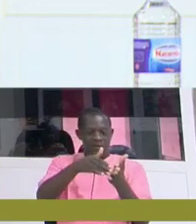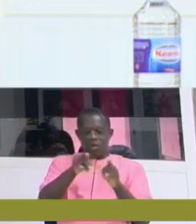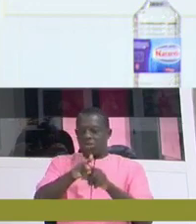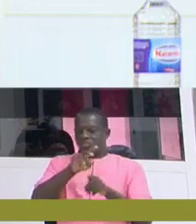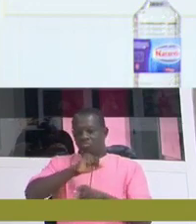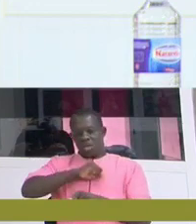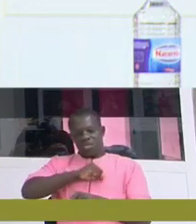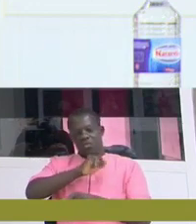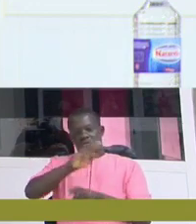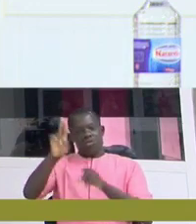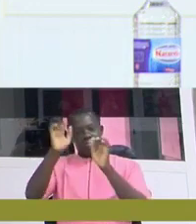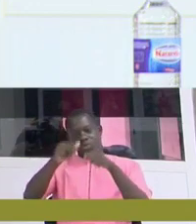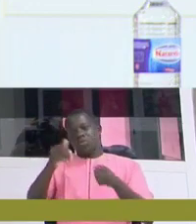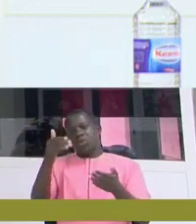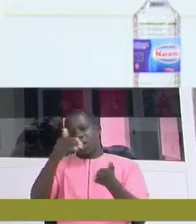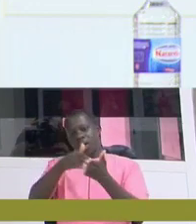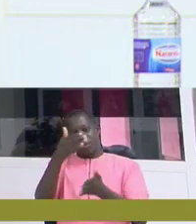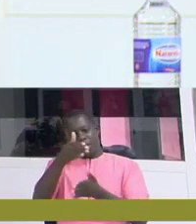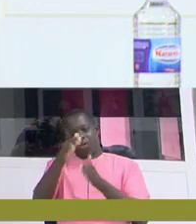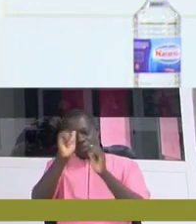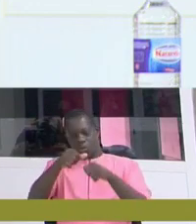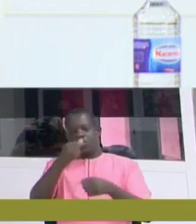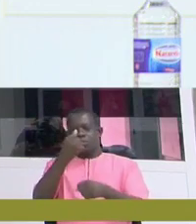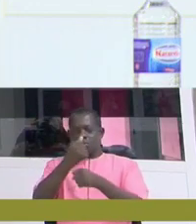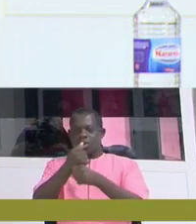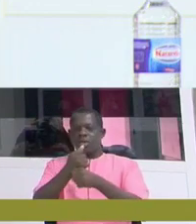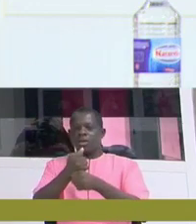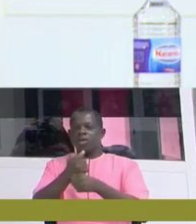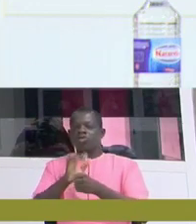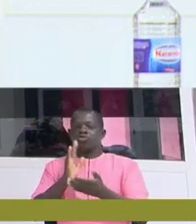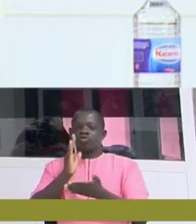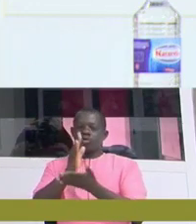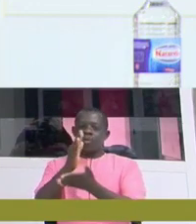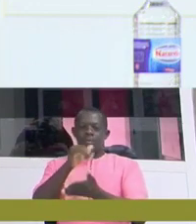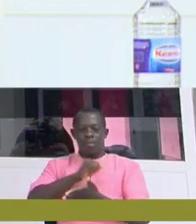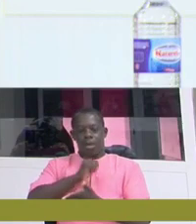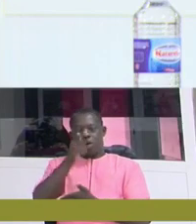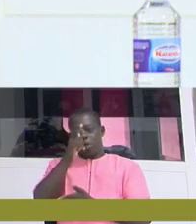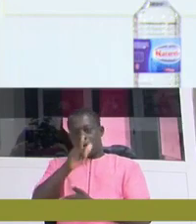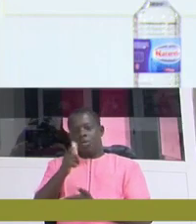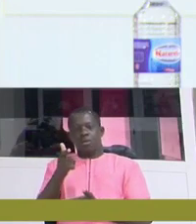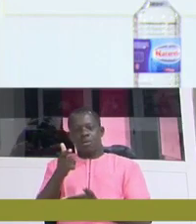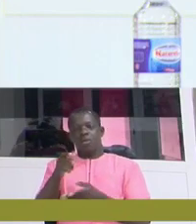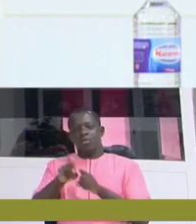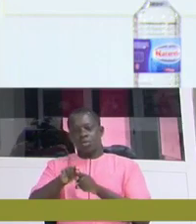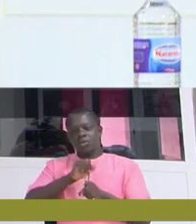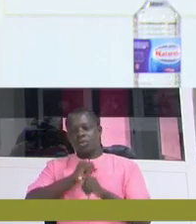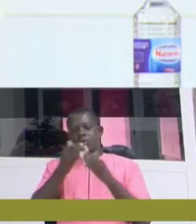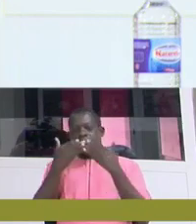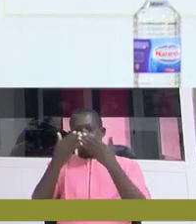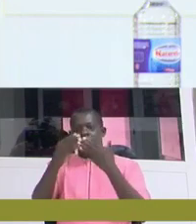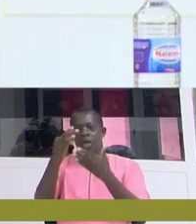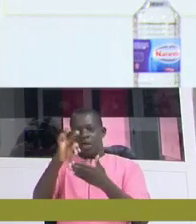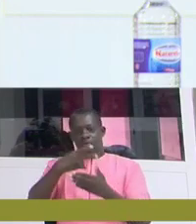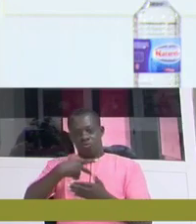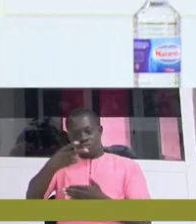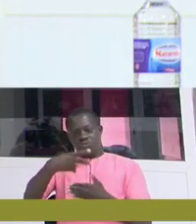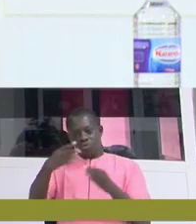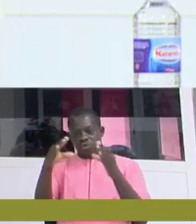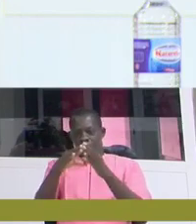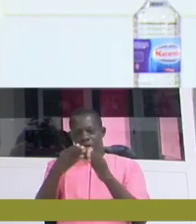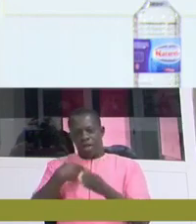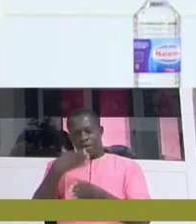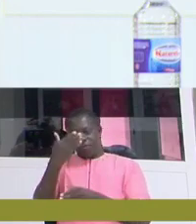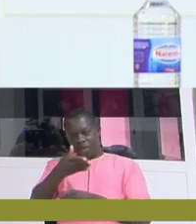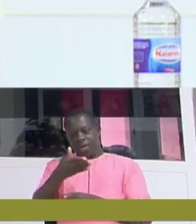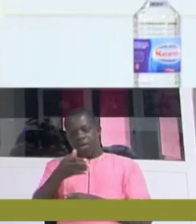he could block my chance here. If he even knows that, we are together here. Landing. I said to